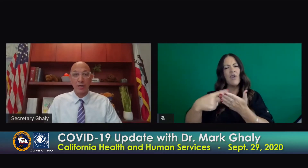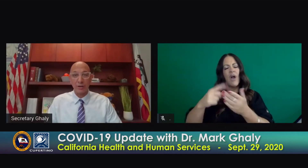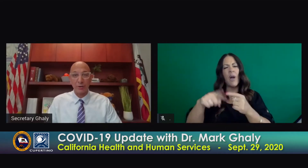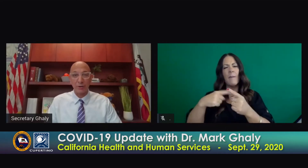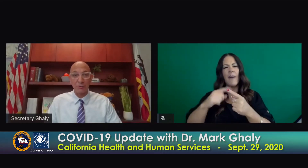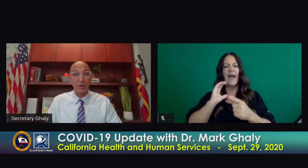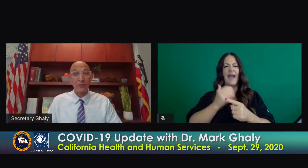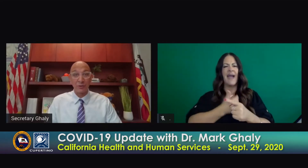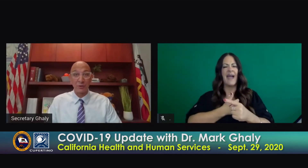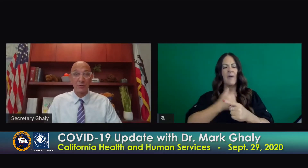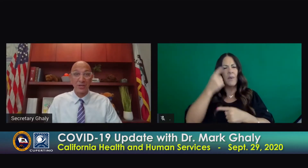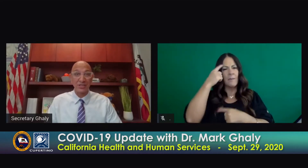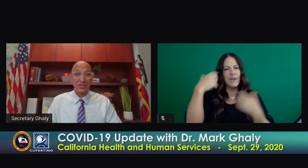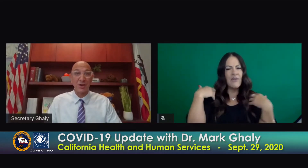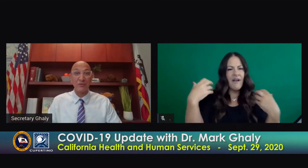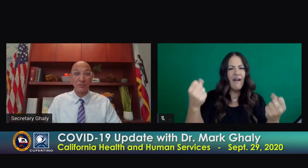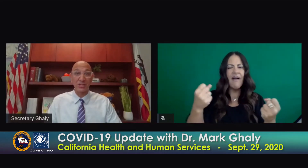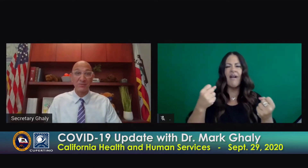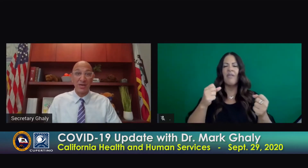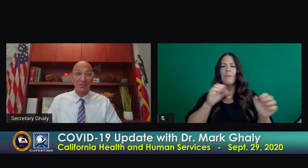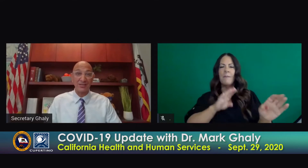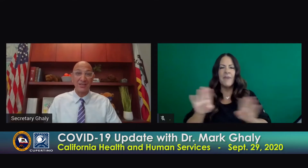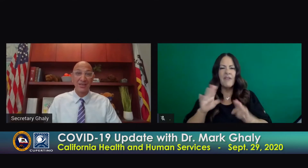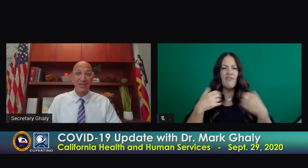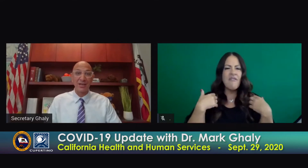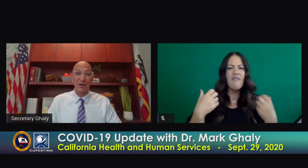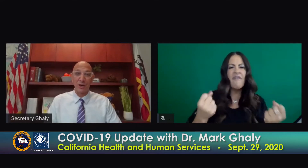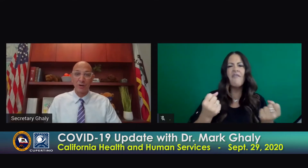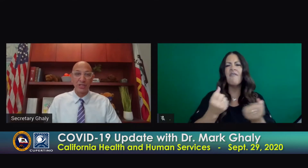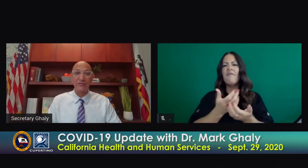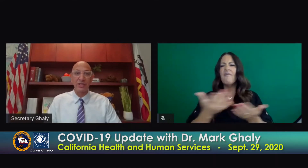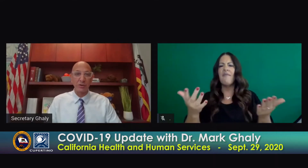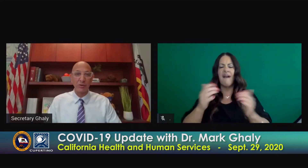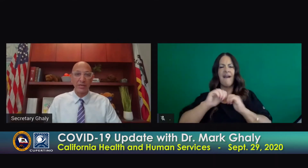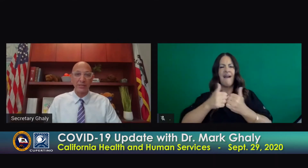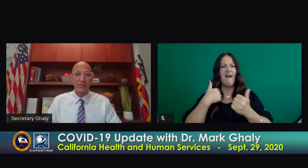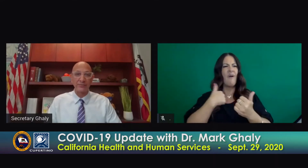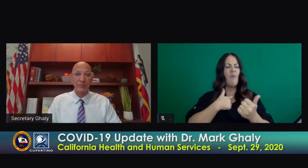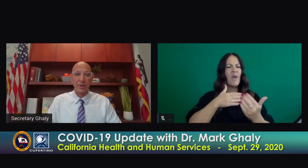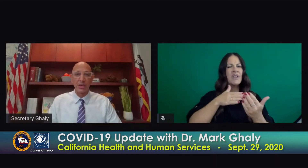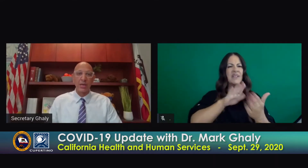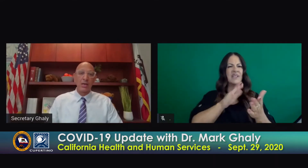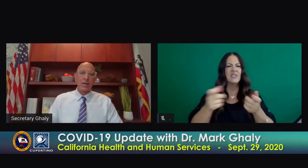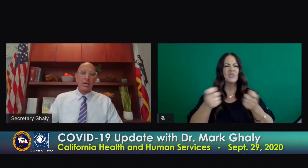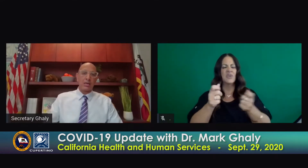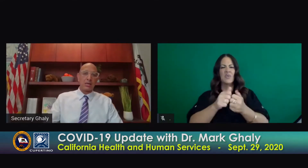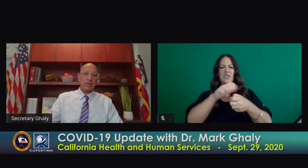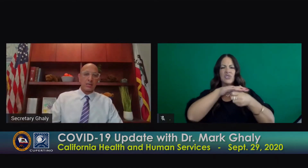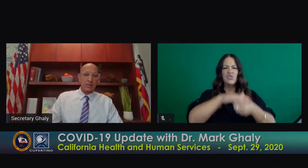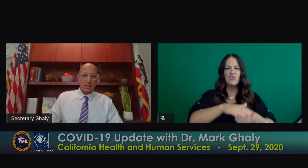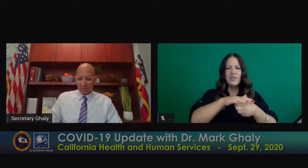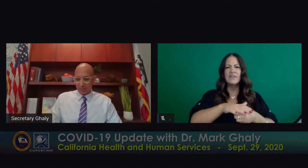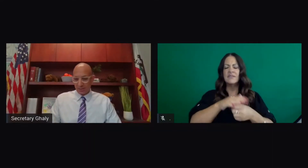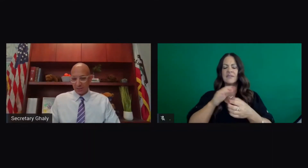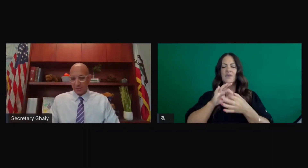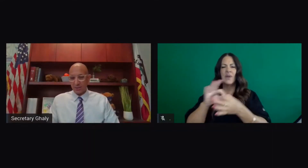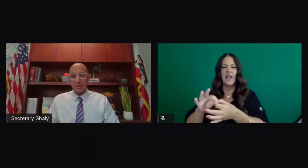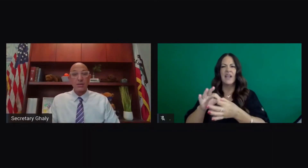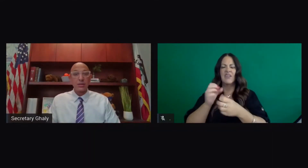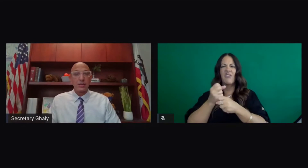we move through this COVID response in our own individual ways.